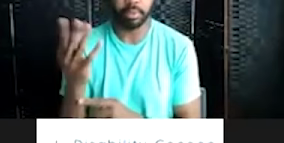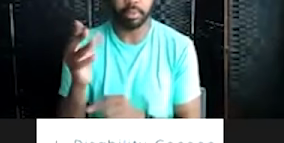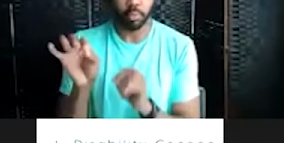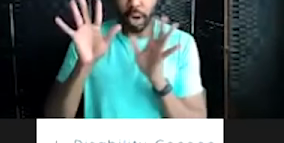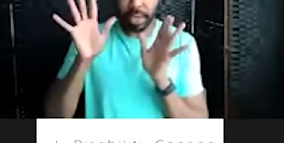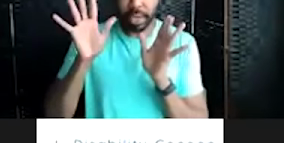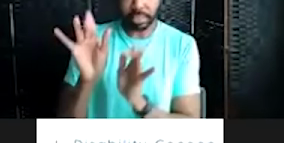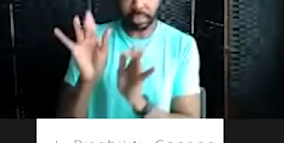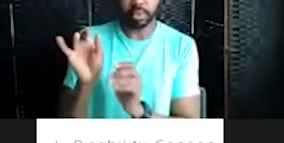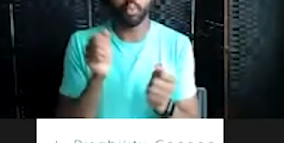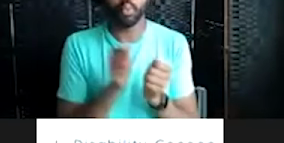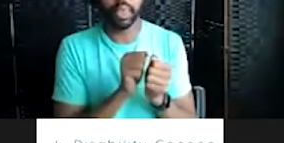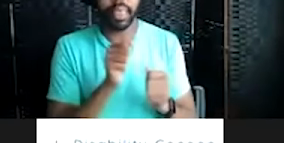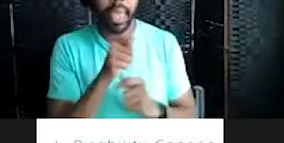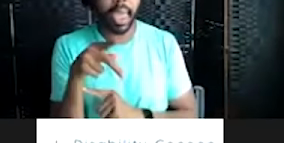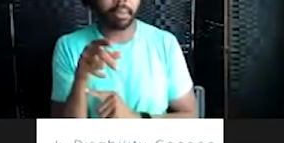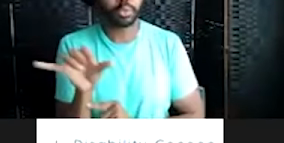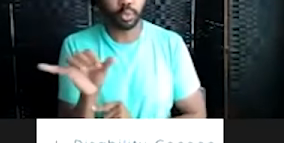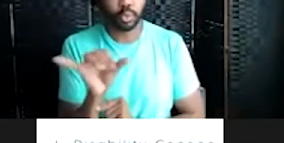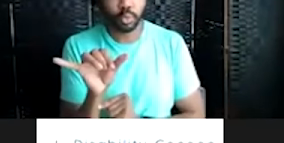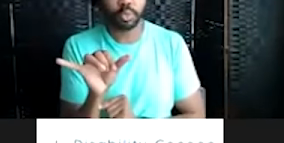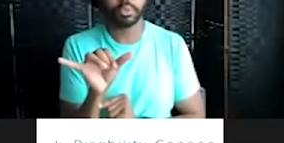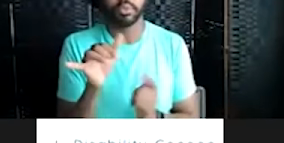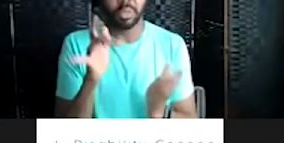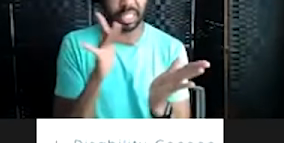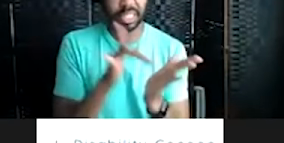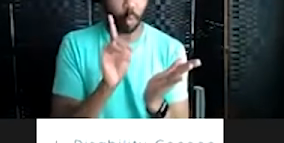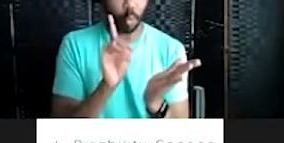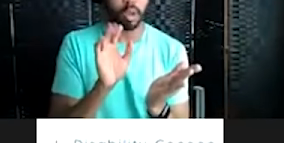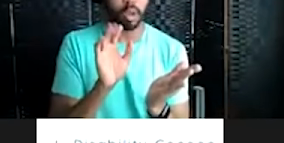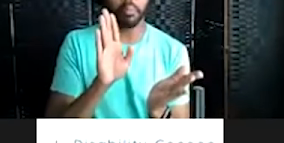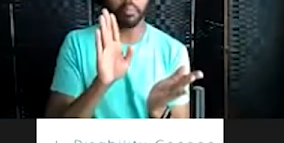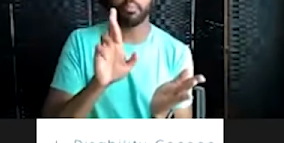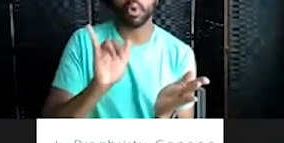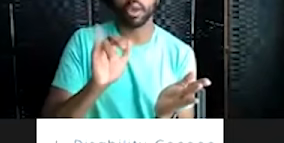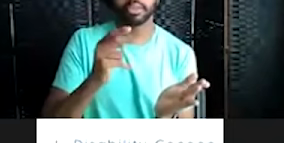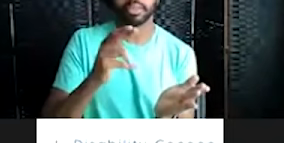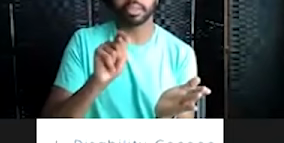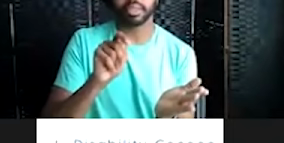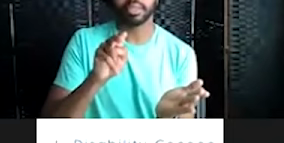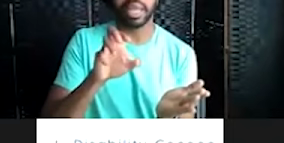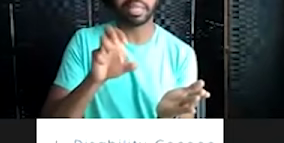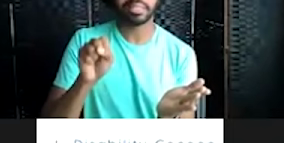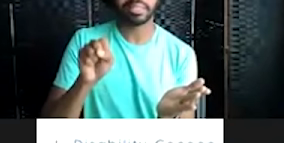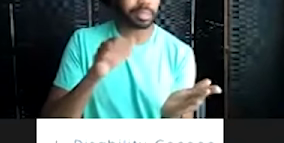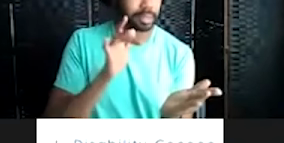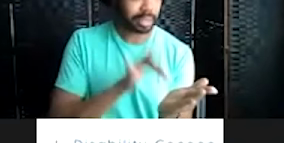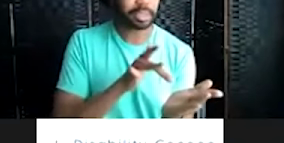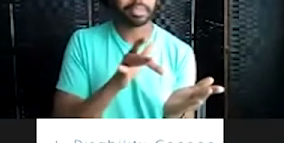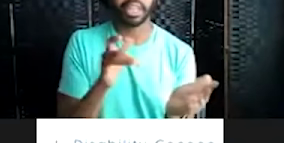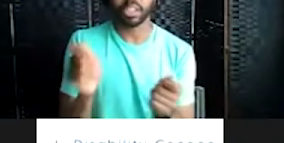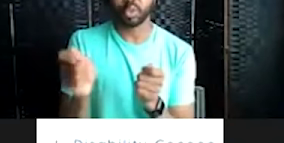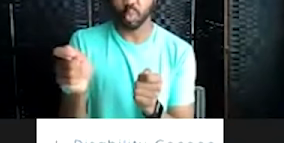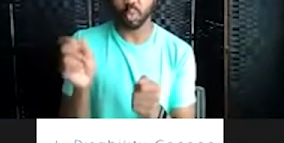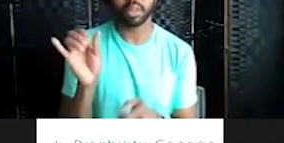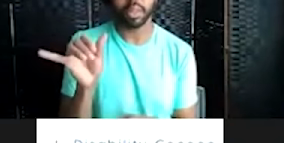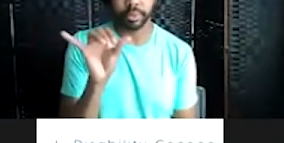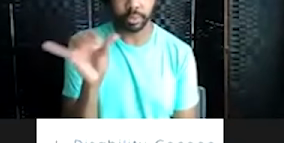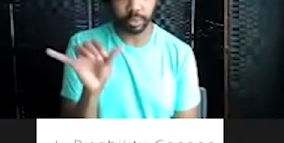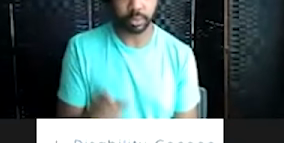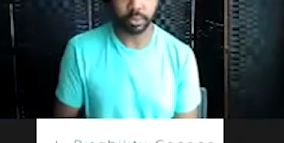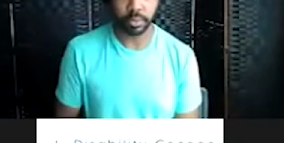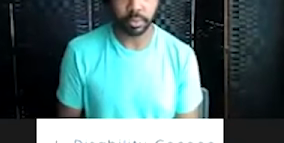by tapping the brightness section, and then you can change